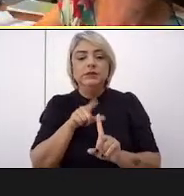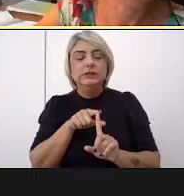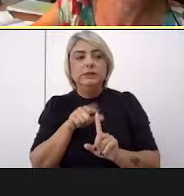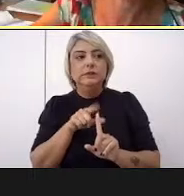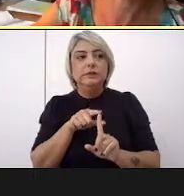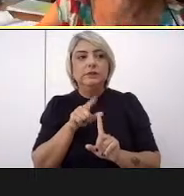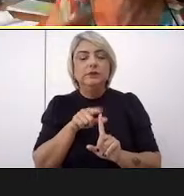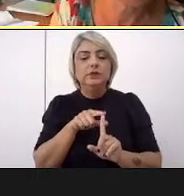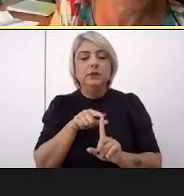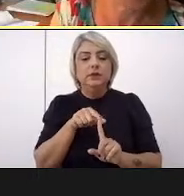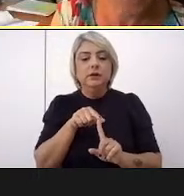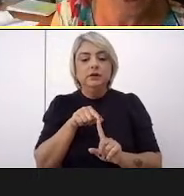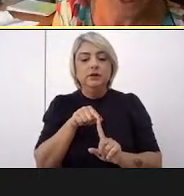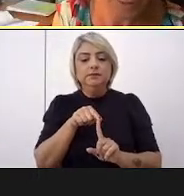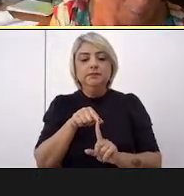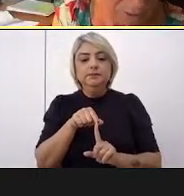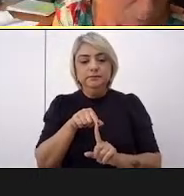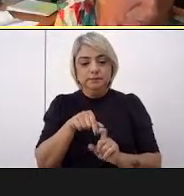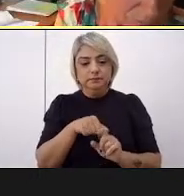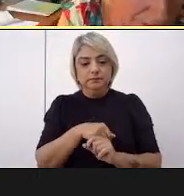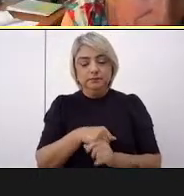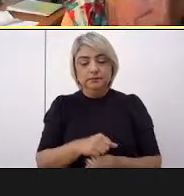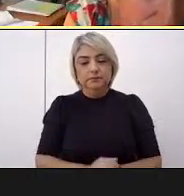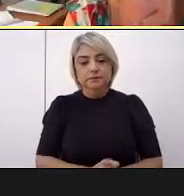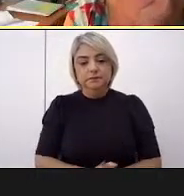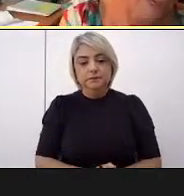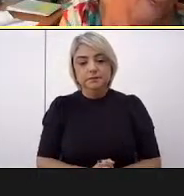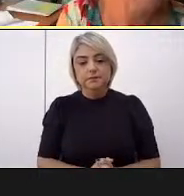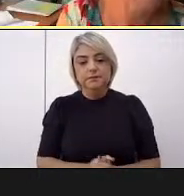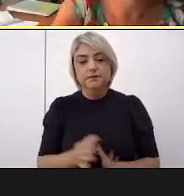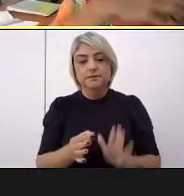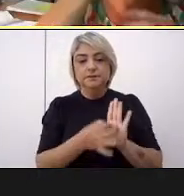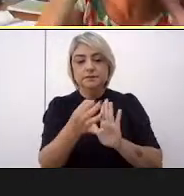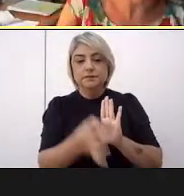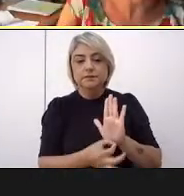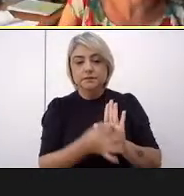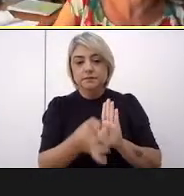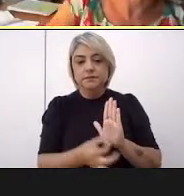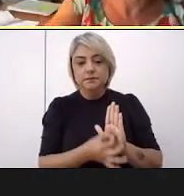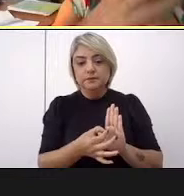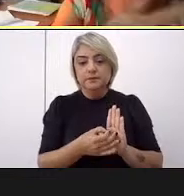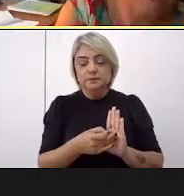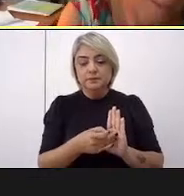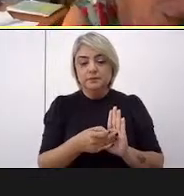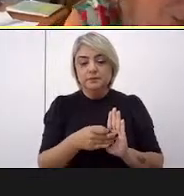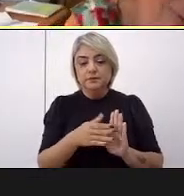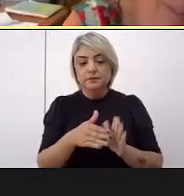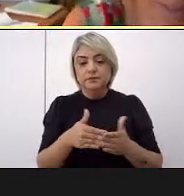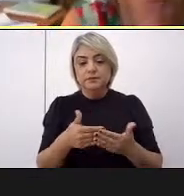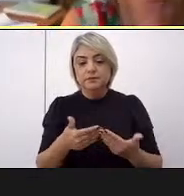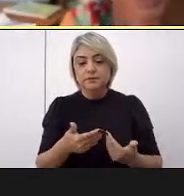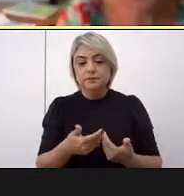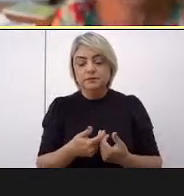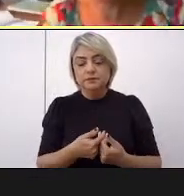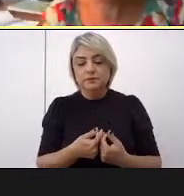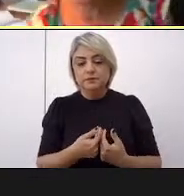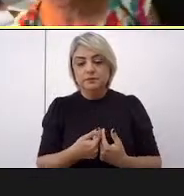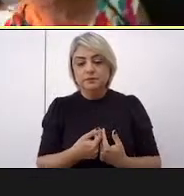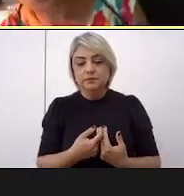as a mean of business protection, which was the case of the retailers. I have no time to explain the history